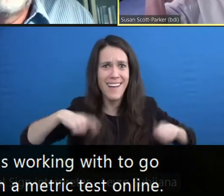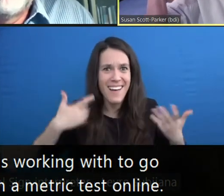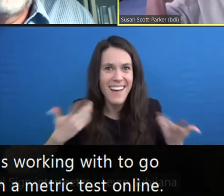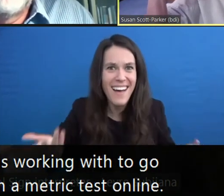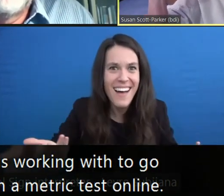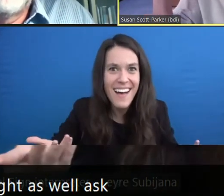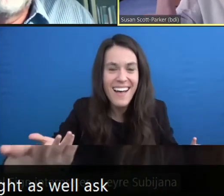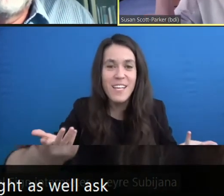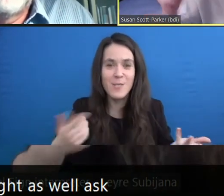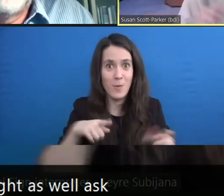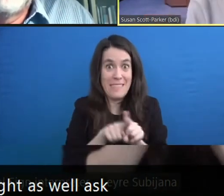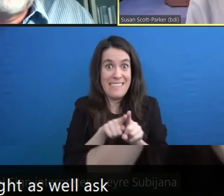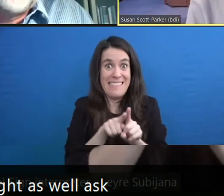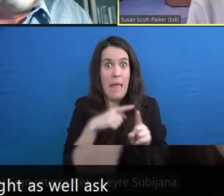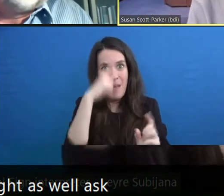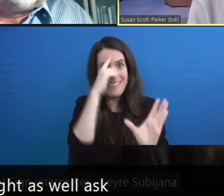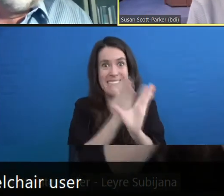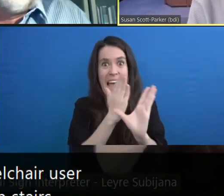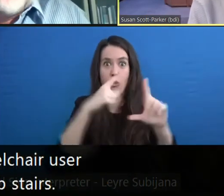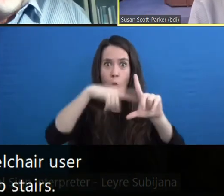really useful.